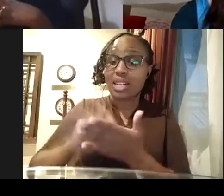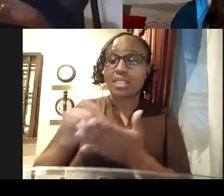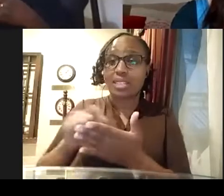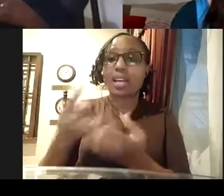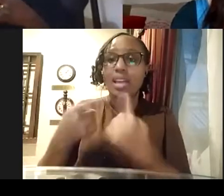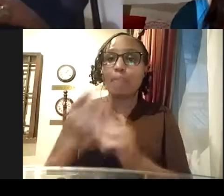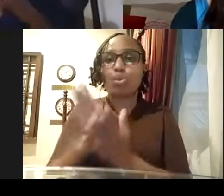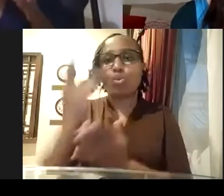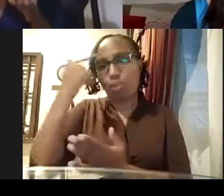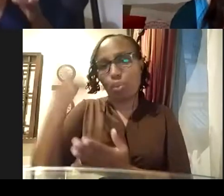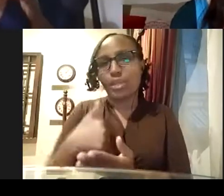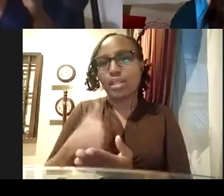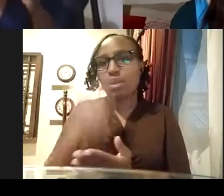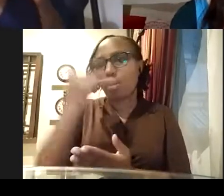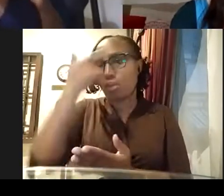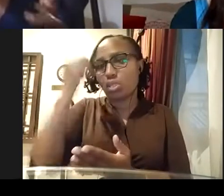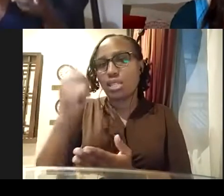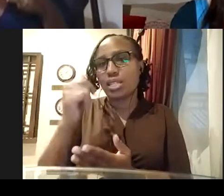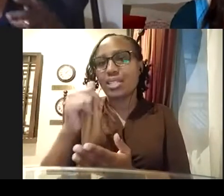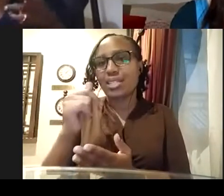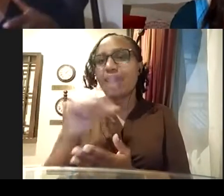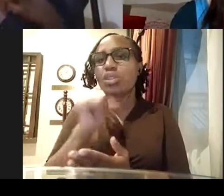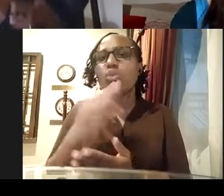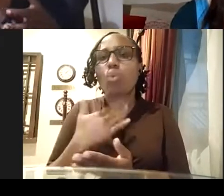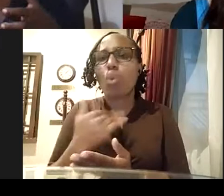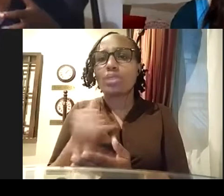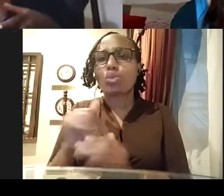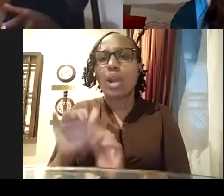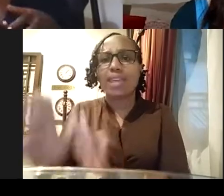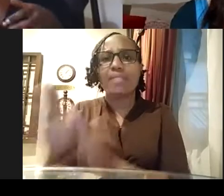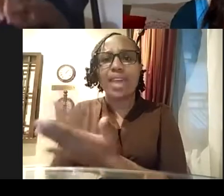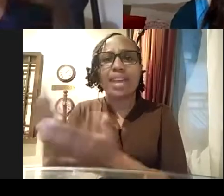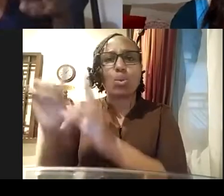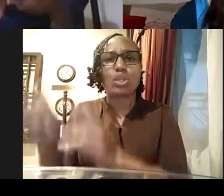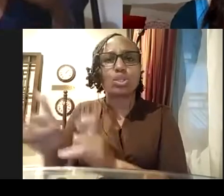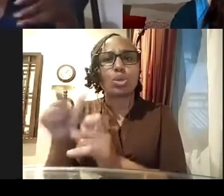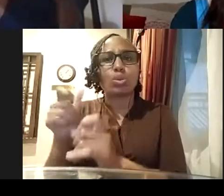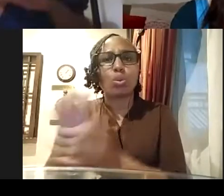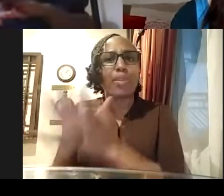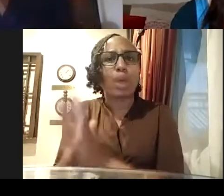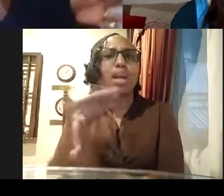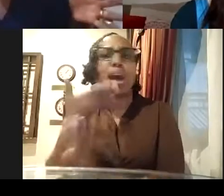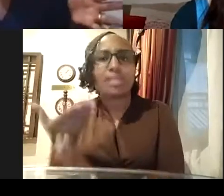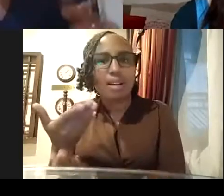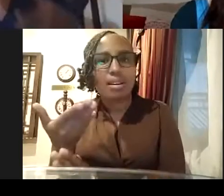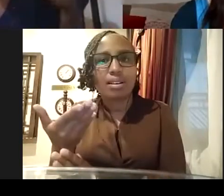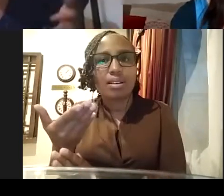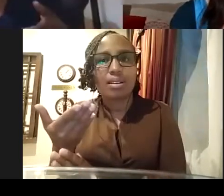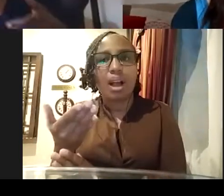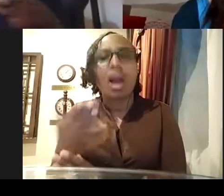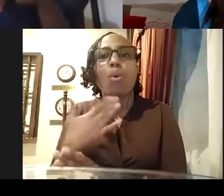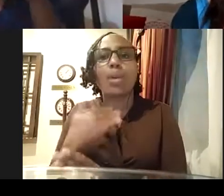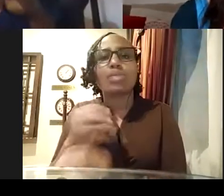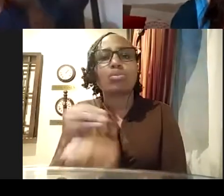to, there's nothing that I didn't want to leave any question kind of unanswered, because I just wanted to do a really good job, but